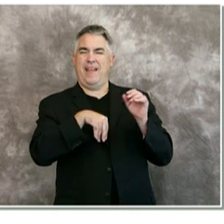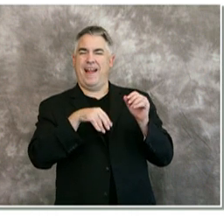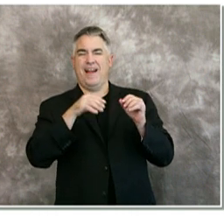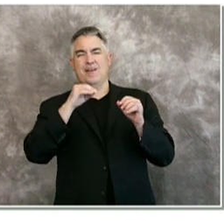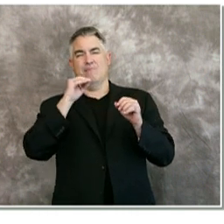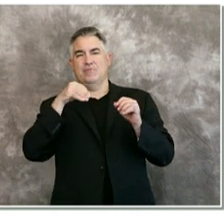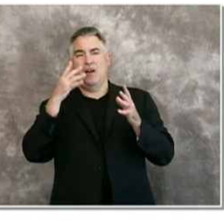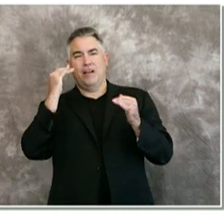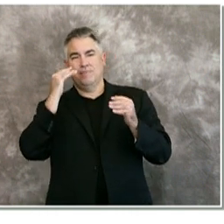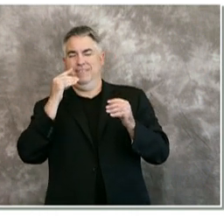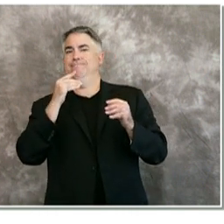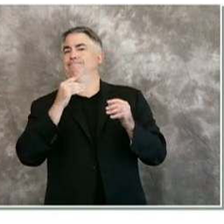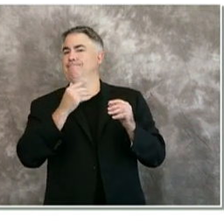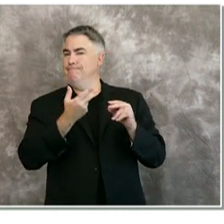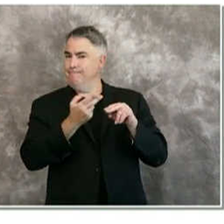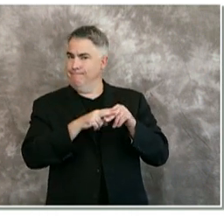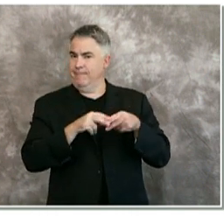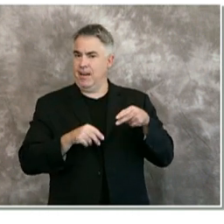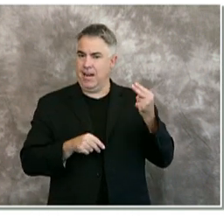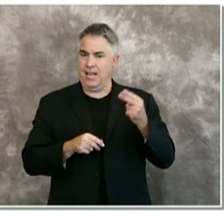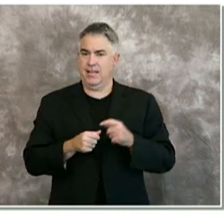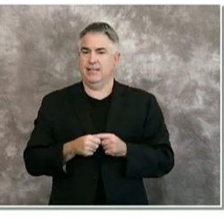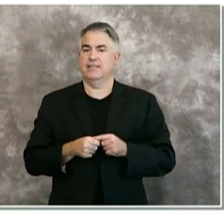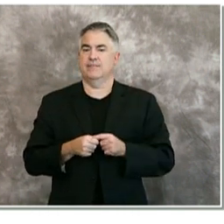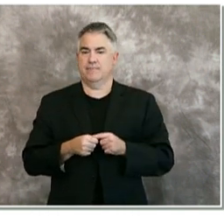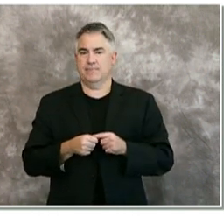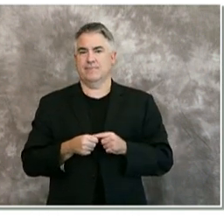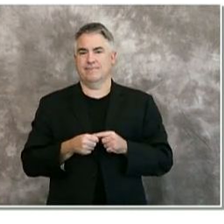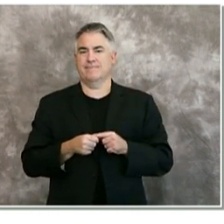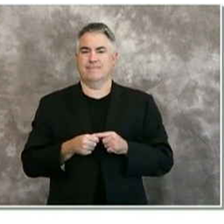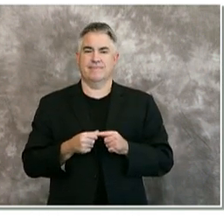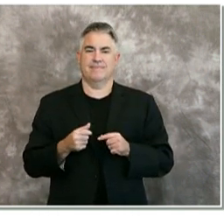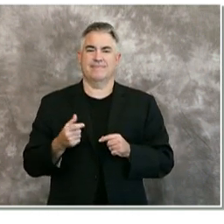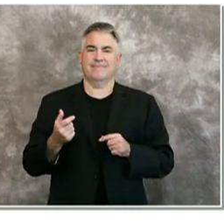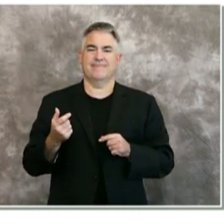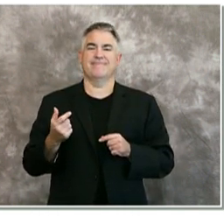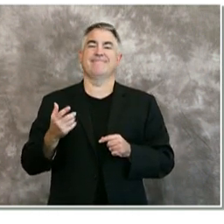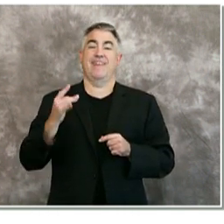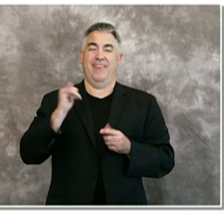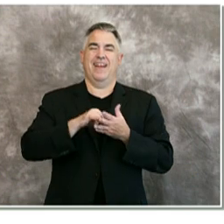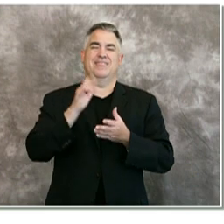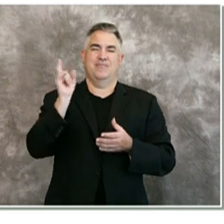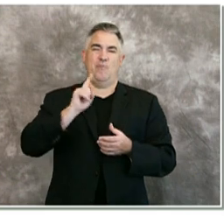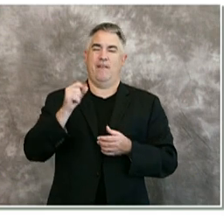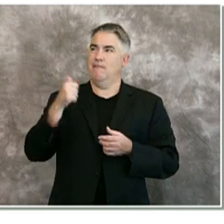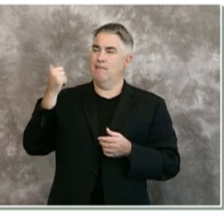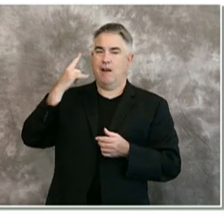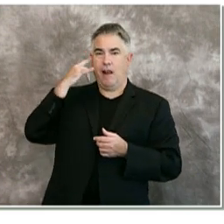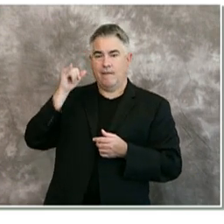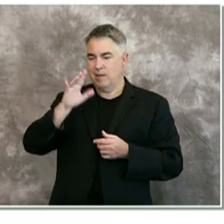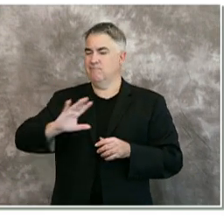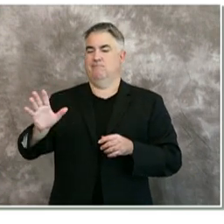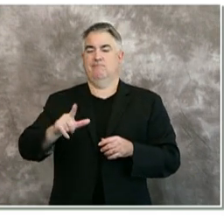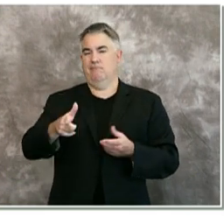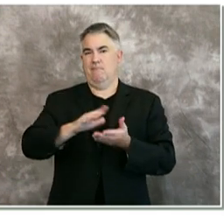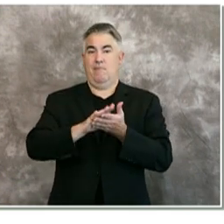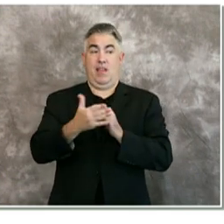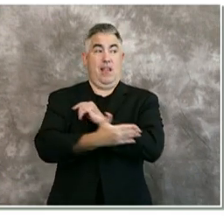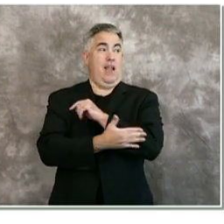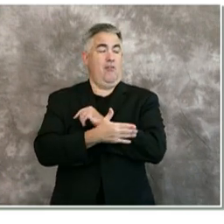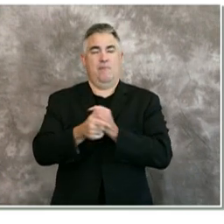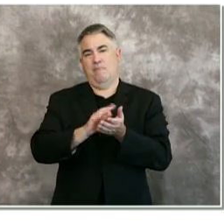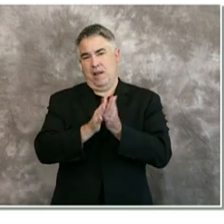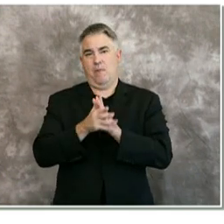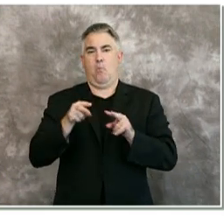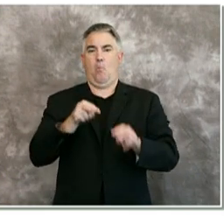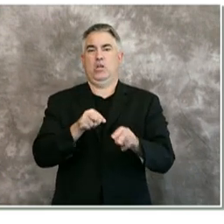And that is what has landed us on the state's watch list, again, because of the increased number of cases. And